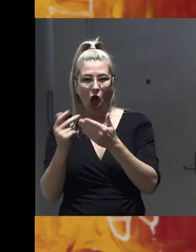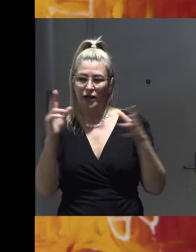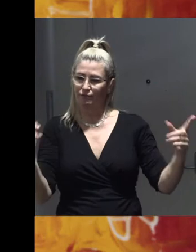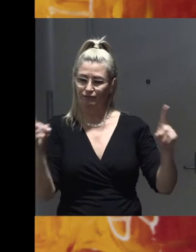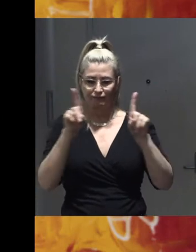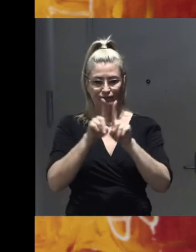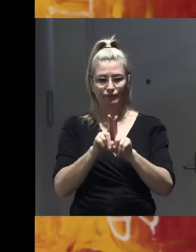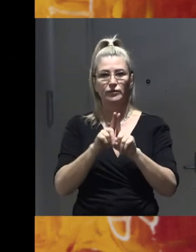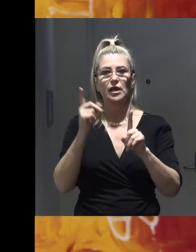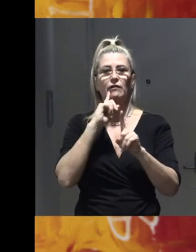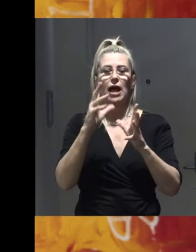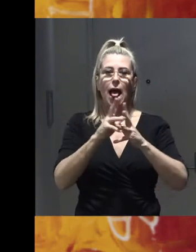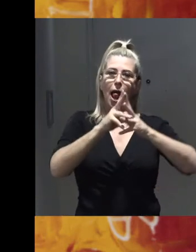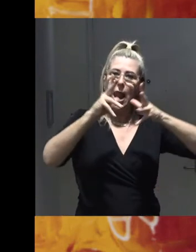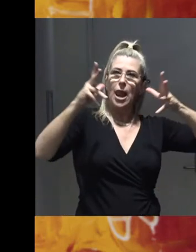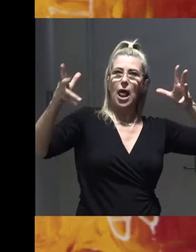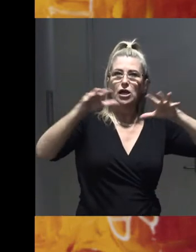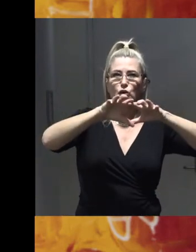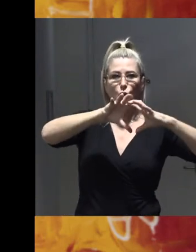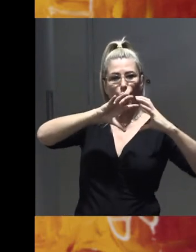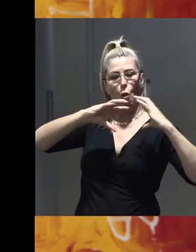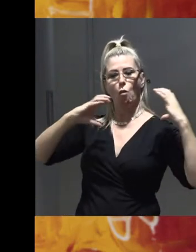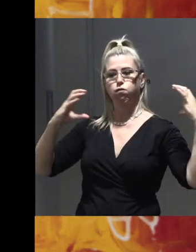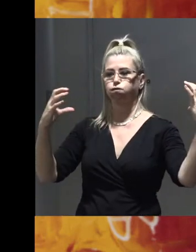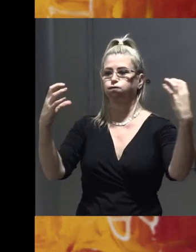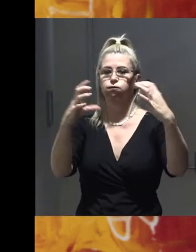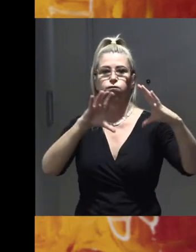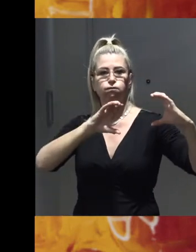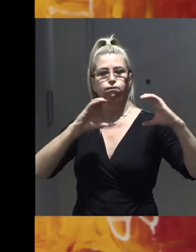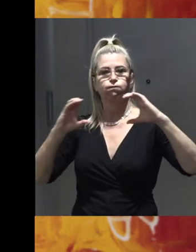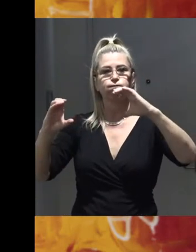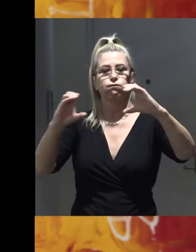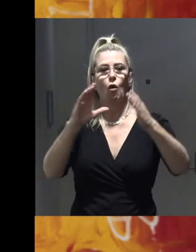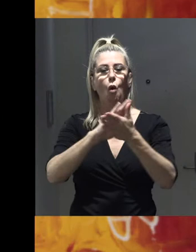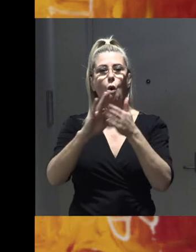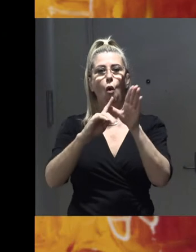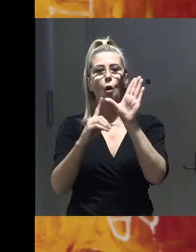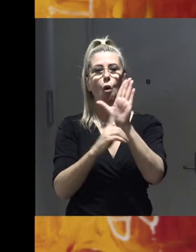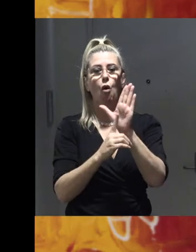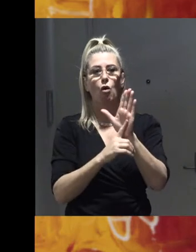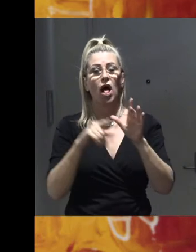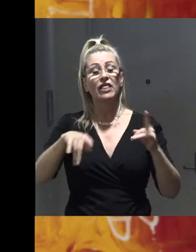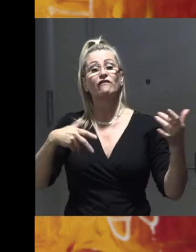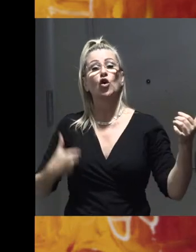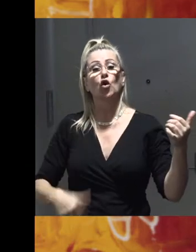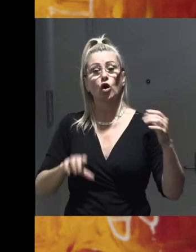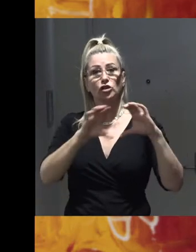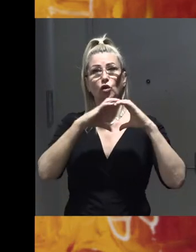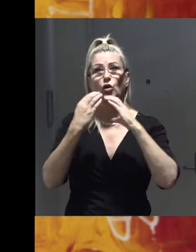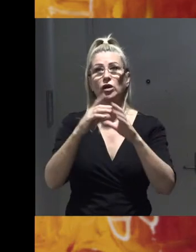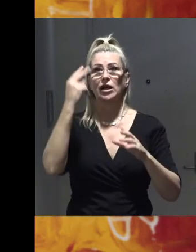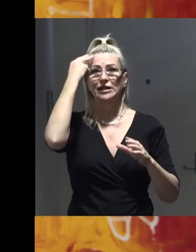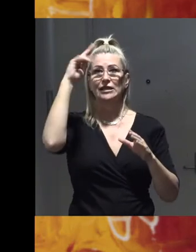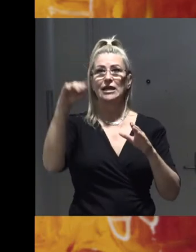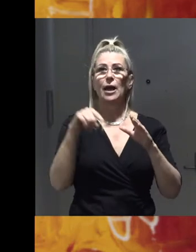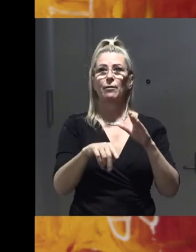a large orb-shaped inflatable mobile concert hall. The concert hall is called the Ark Nova,